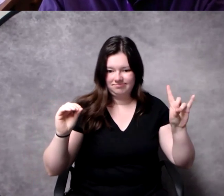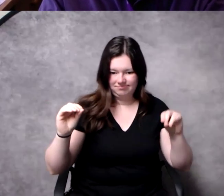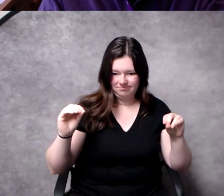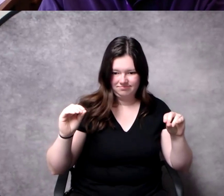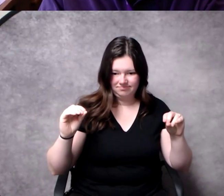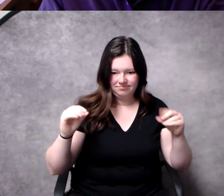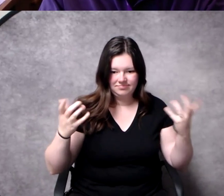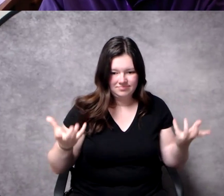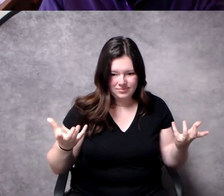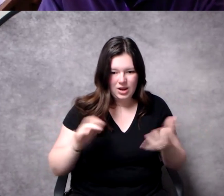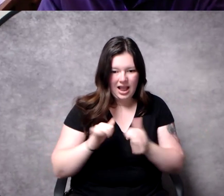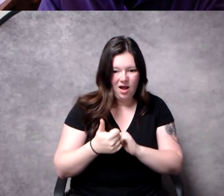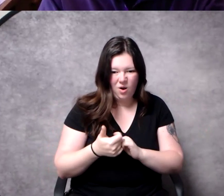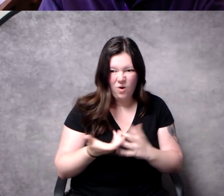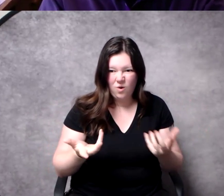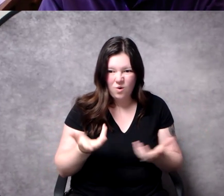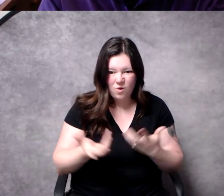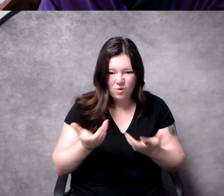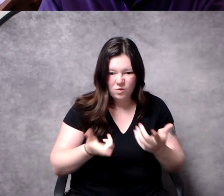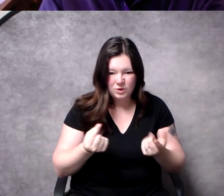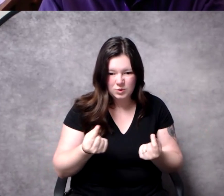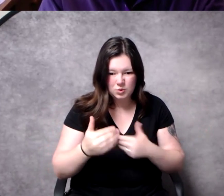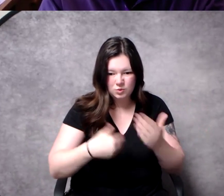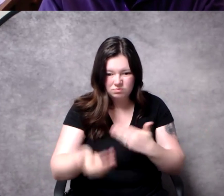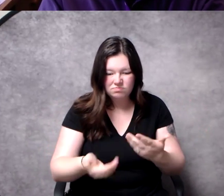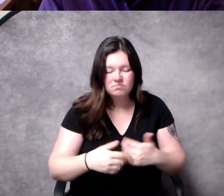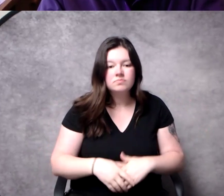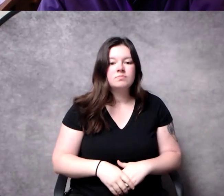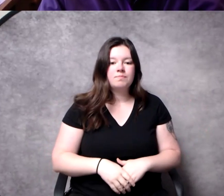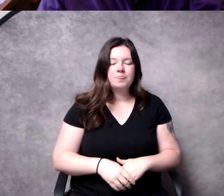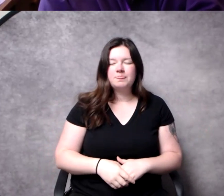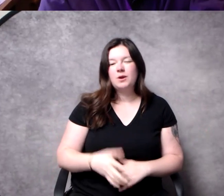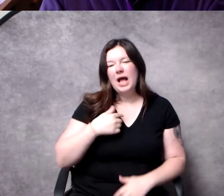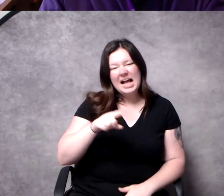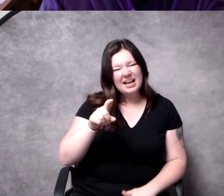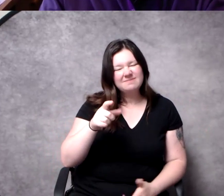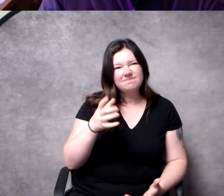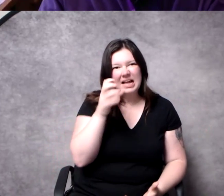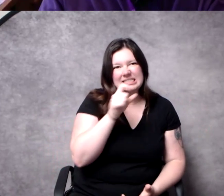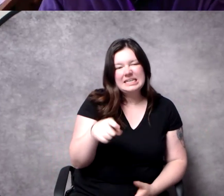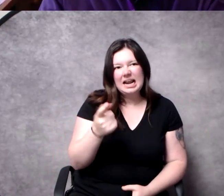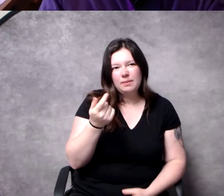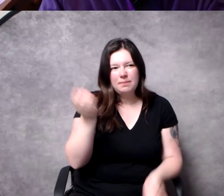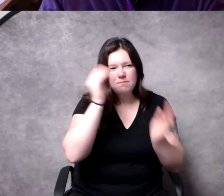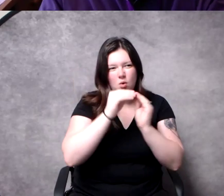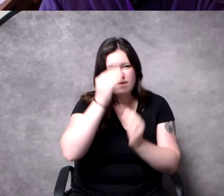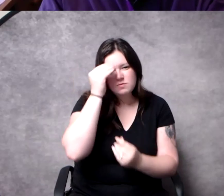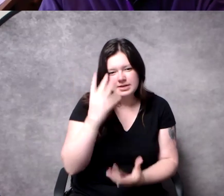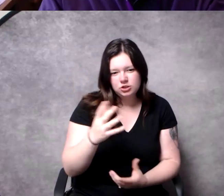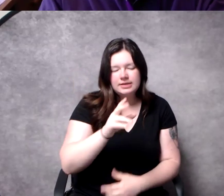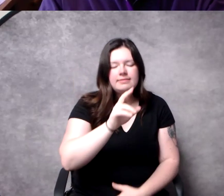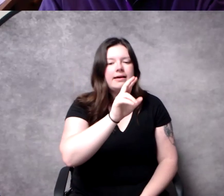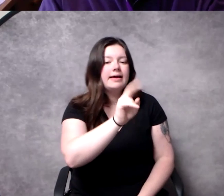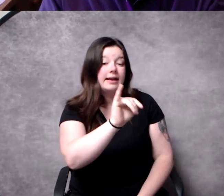So, you know, I guess I'd have to know a little bit more about this. No, so what NIGMS